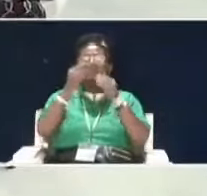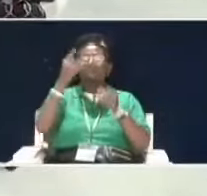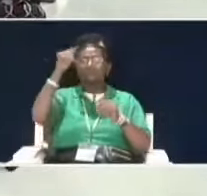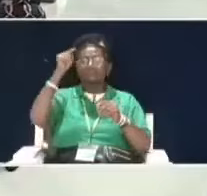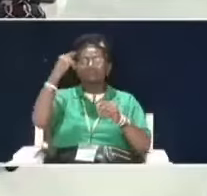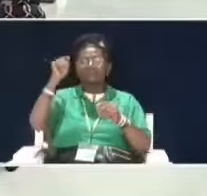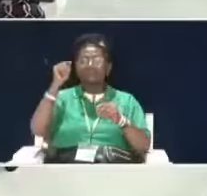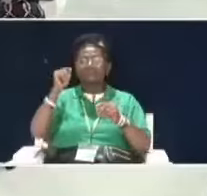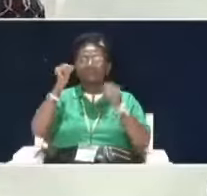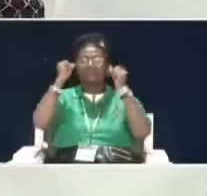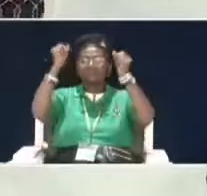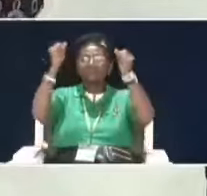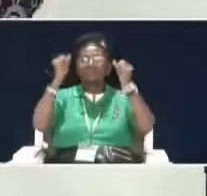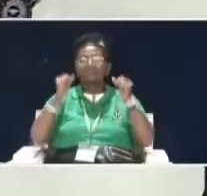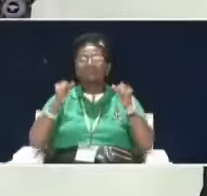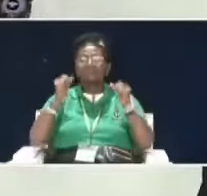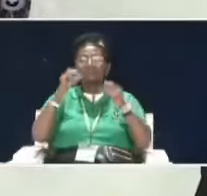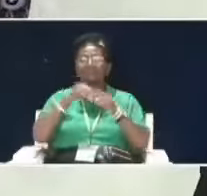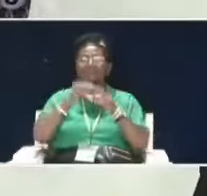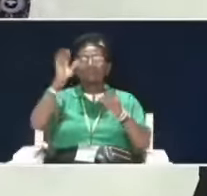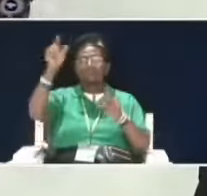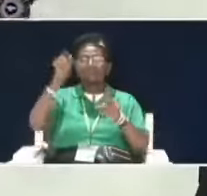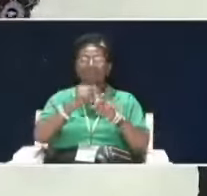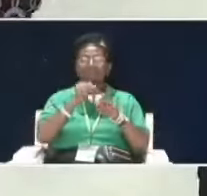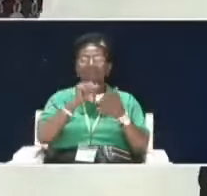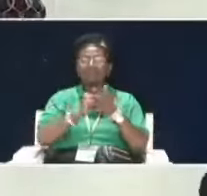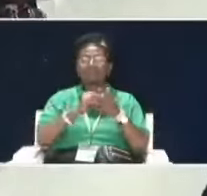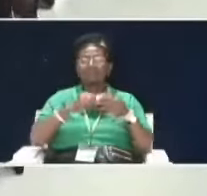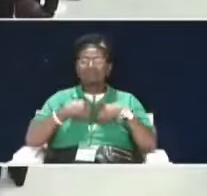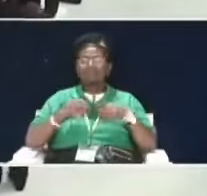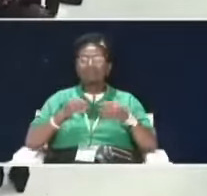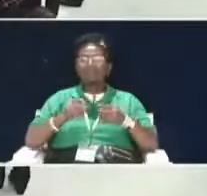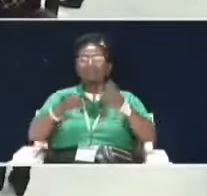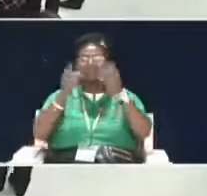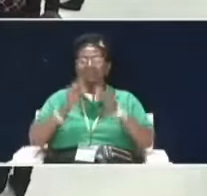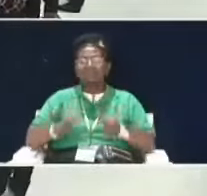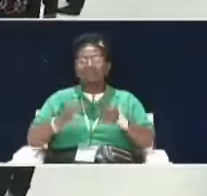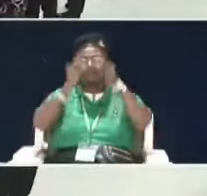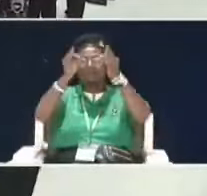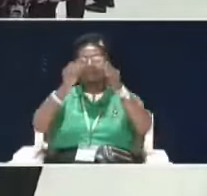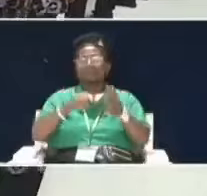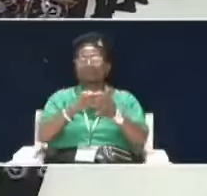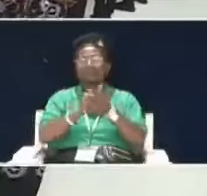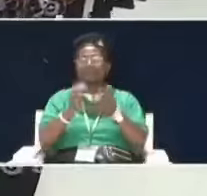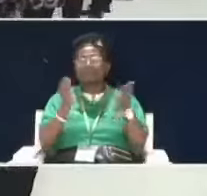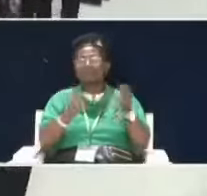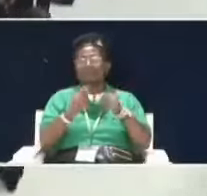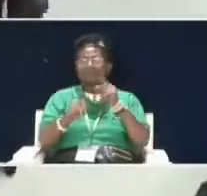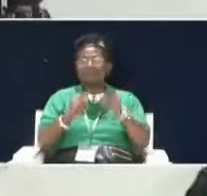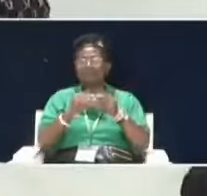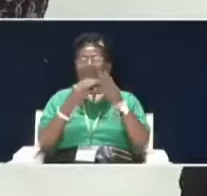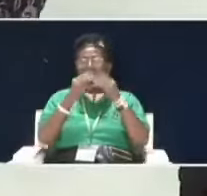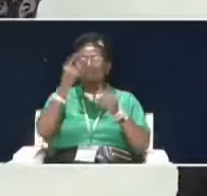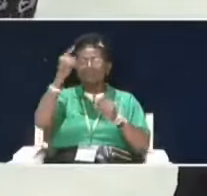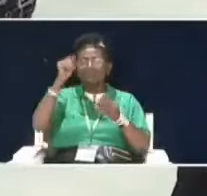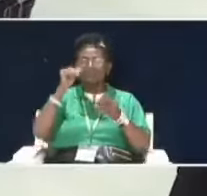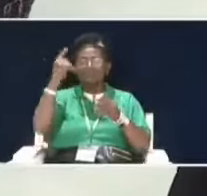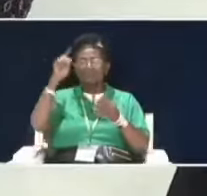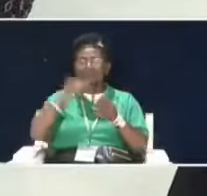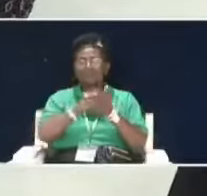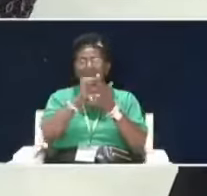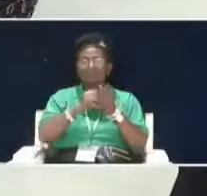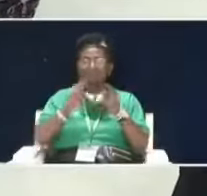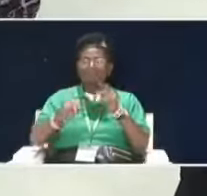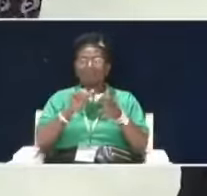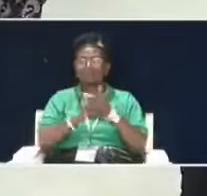the power in your word that have brought forth these people. Thank you because of these people who have come